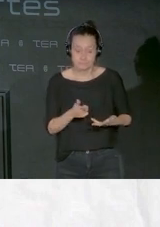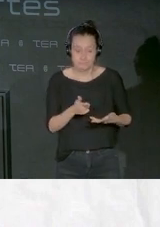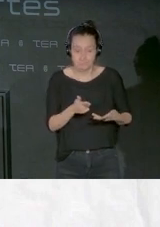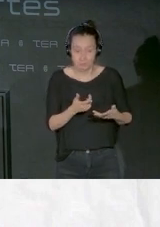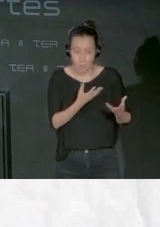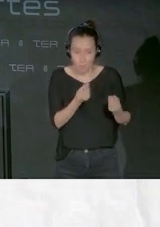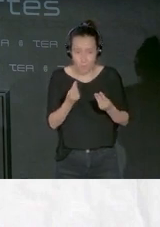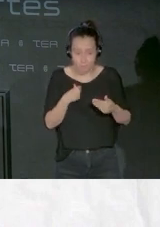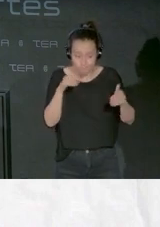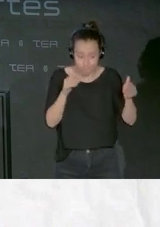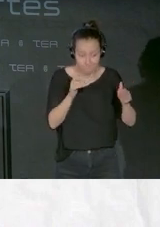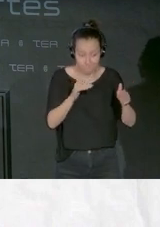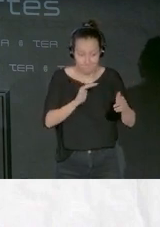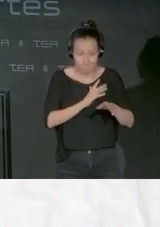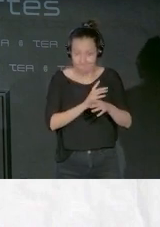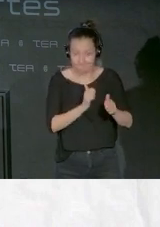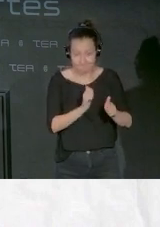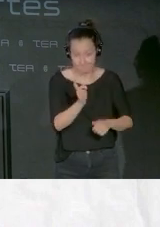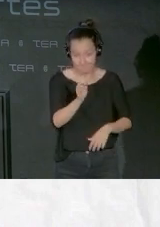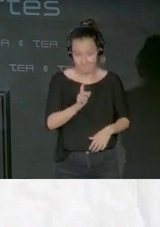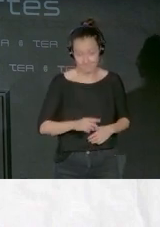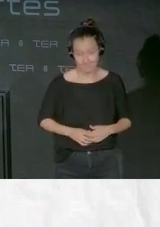almost a sort of